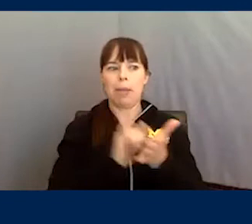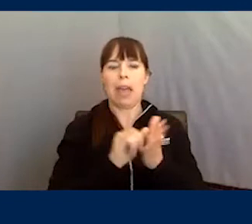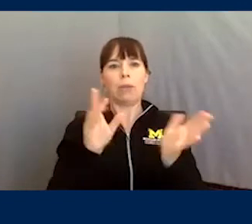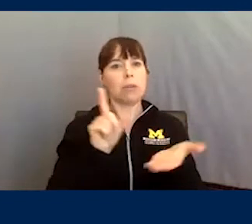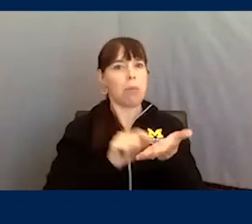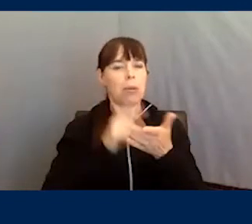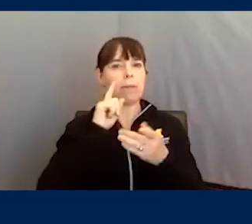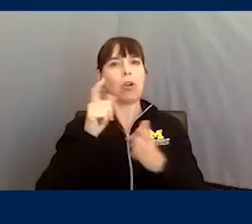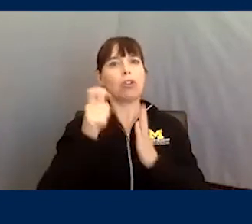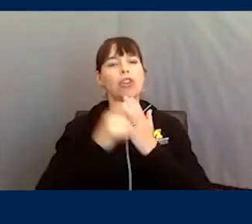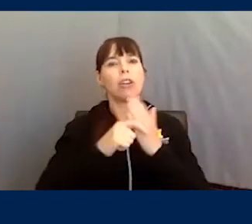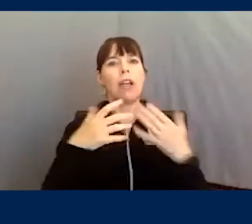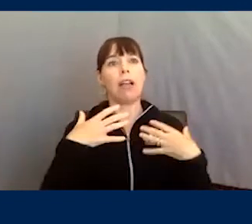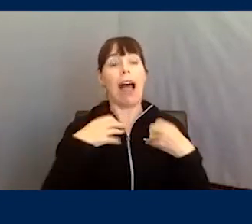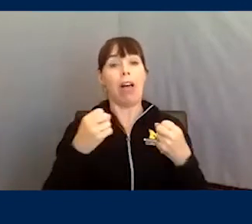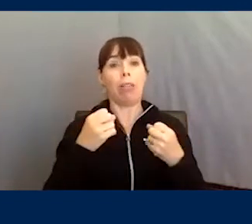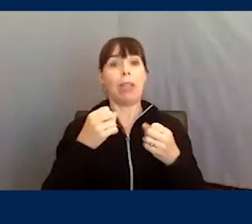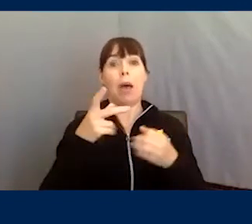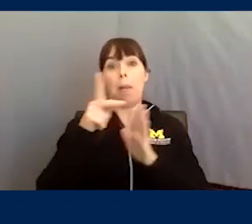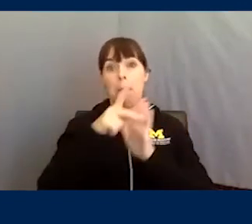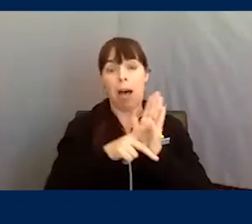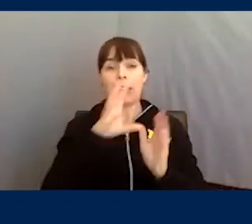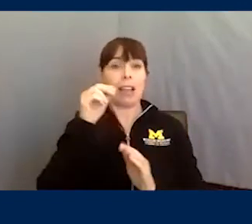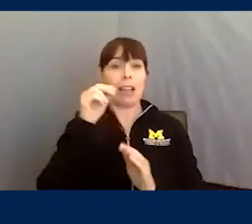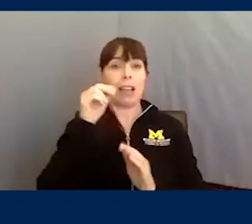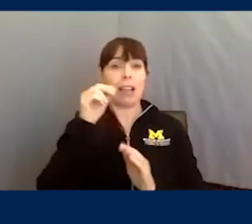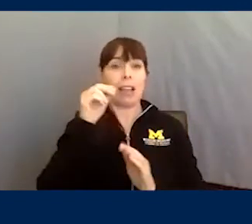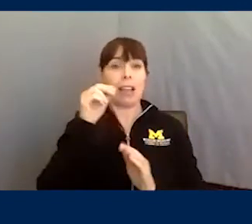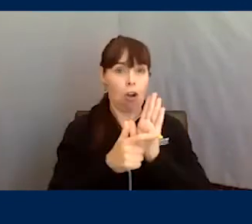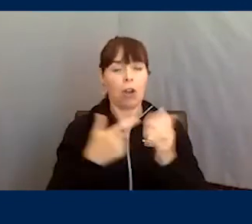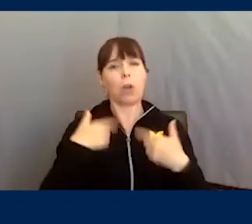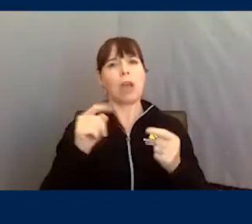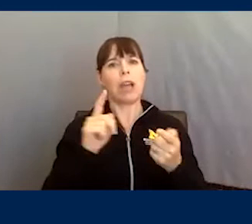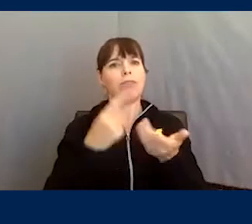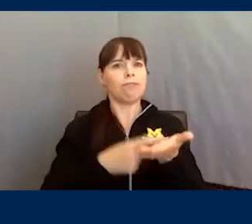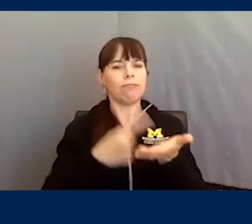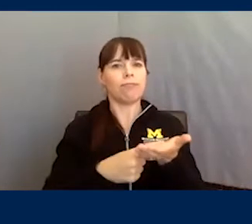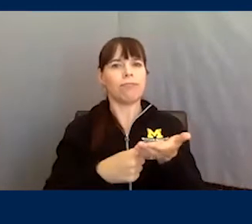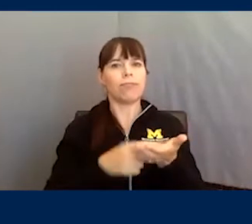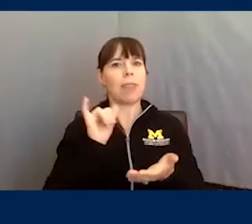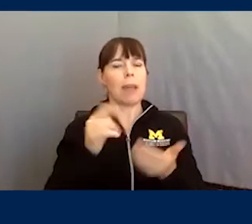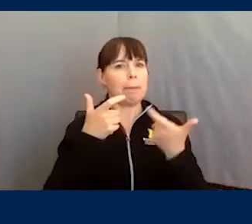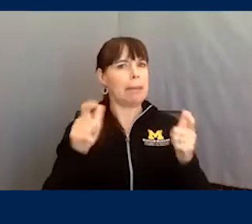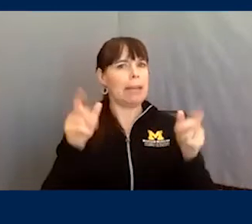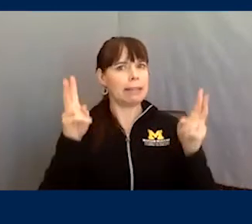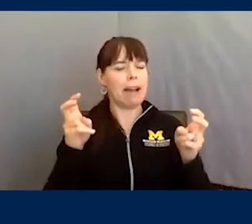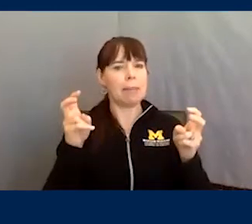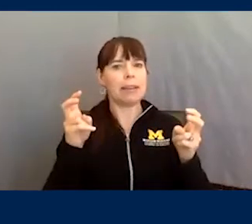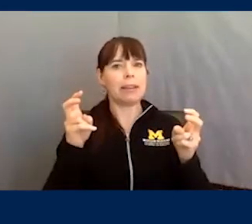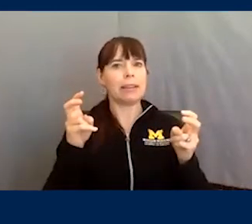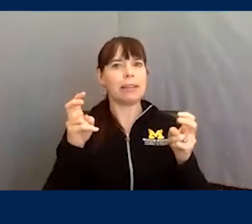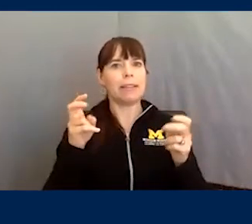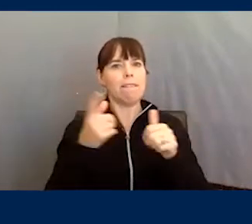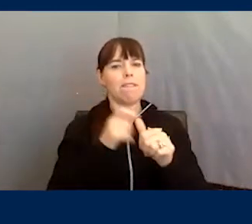Health Policy, Politics, and Law, where we try to address this big topic from the point